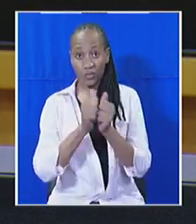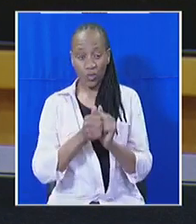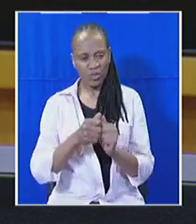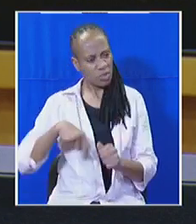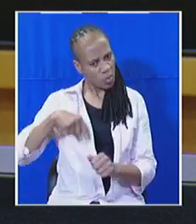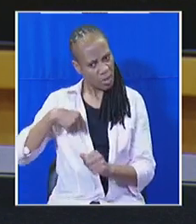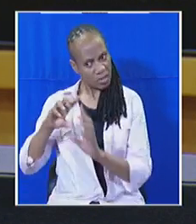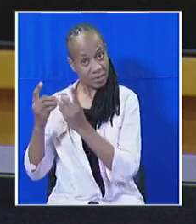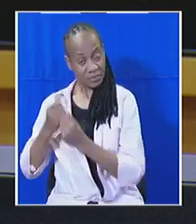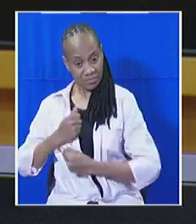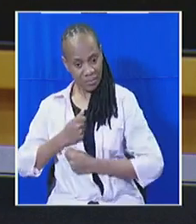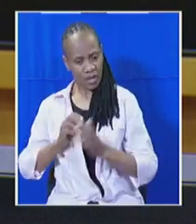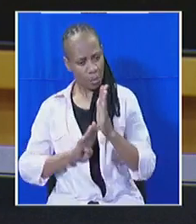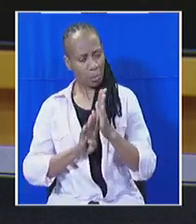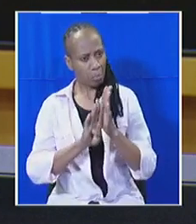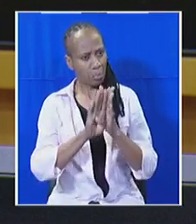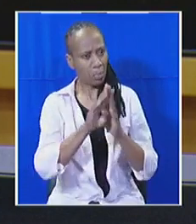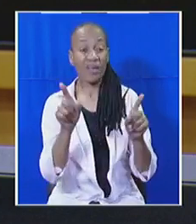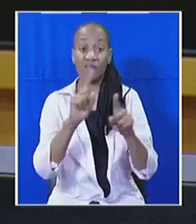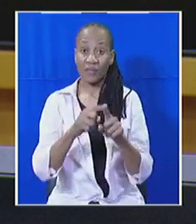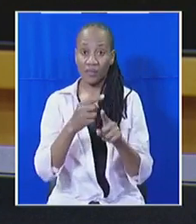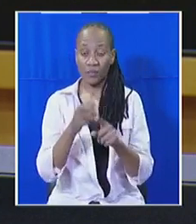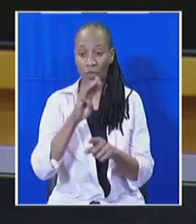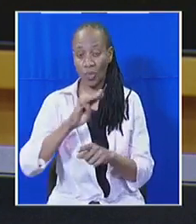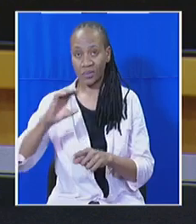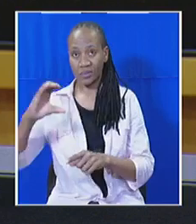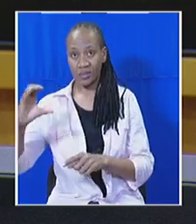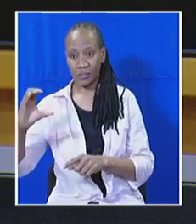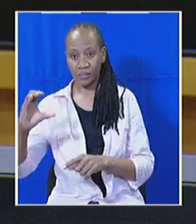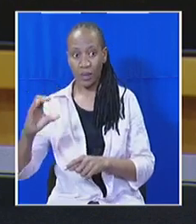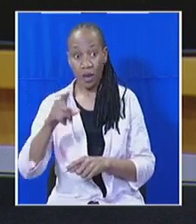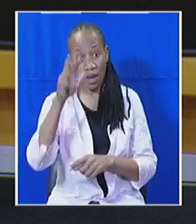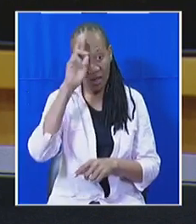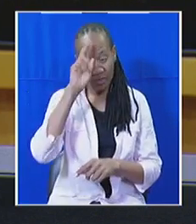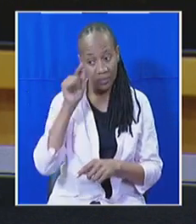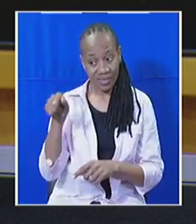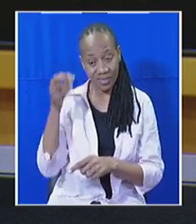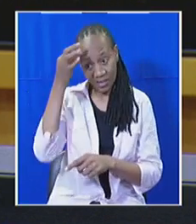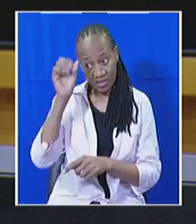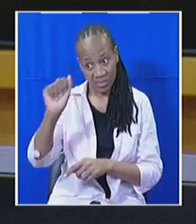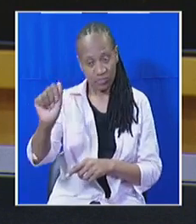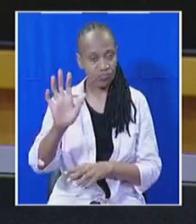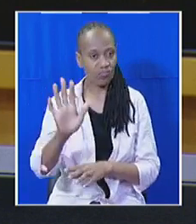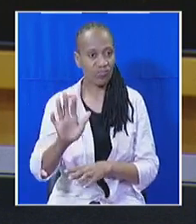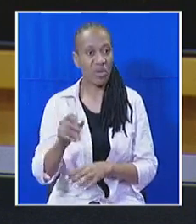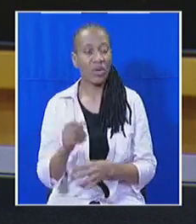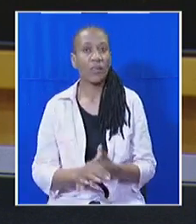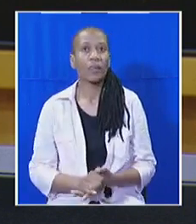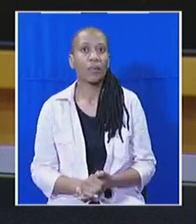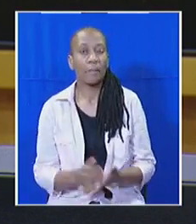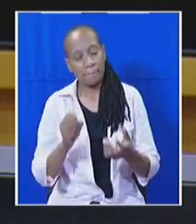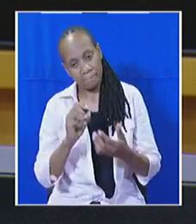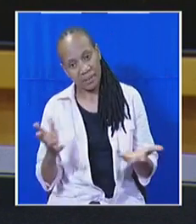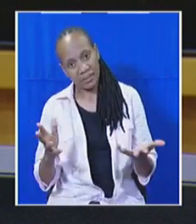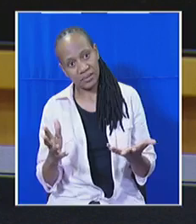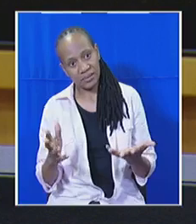You will know, even in the Western Cape, which is, by the way, not your government. You only won it temporarily by vote, but it's